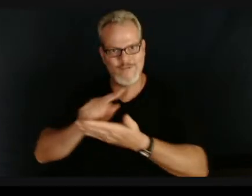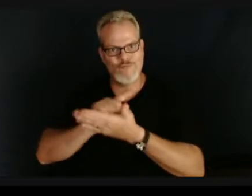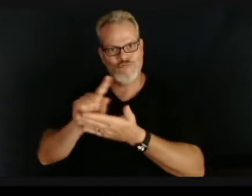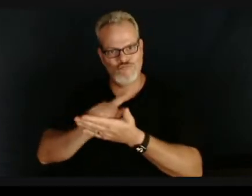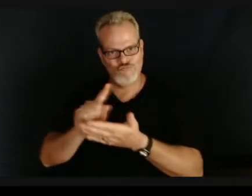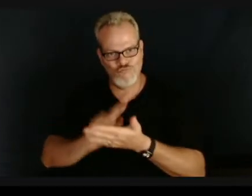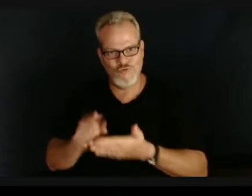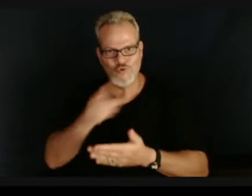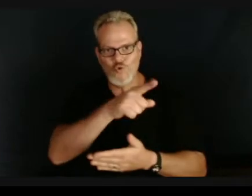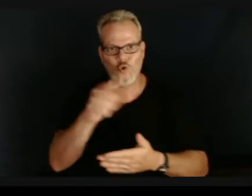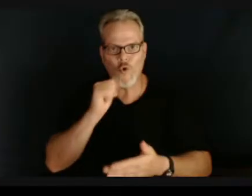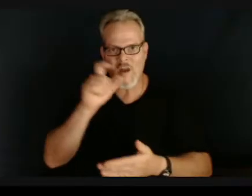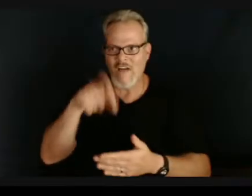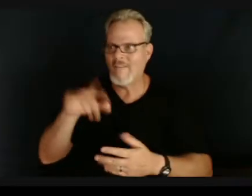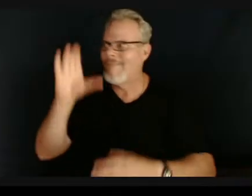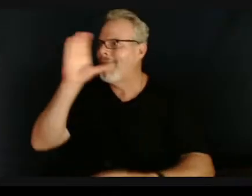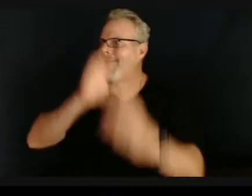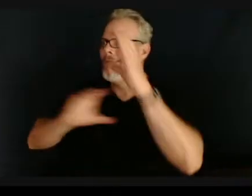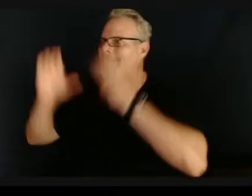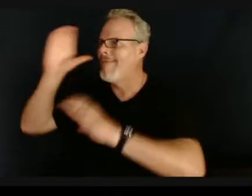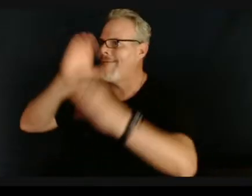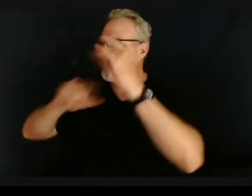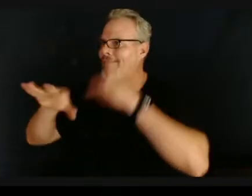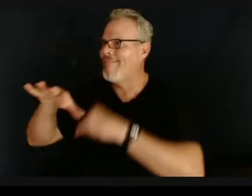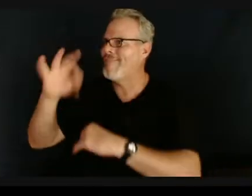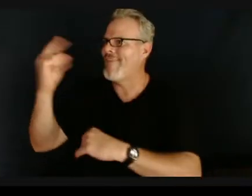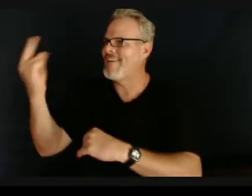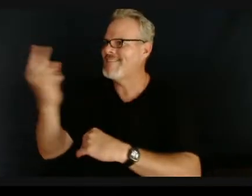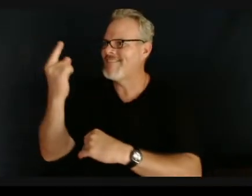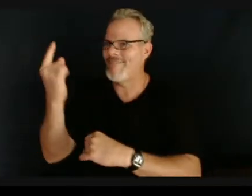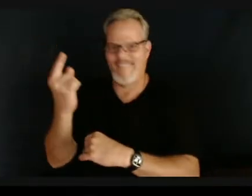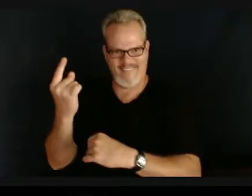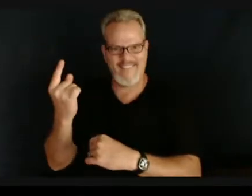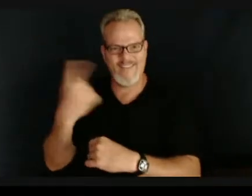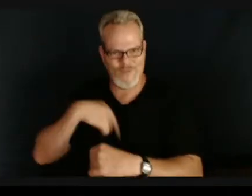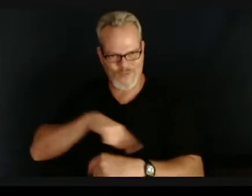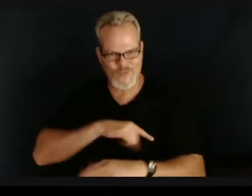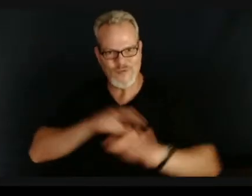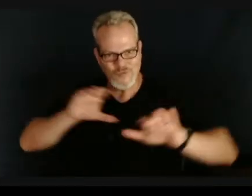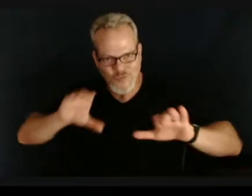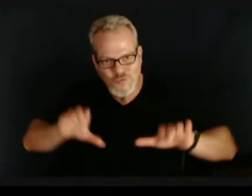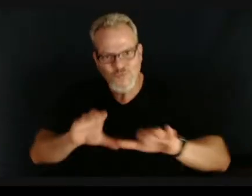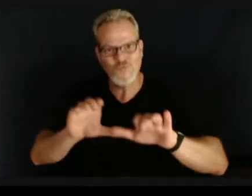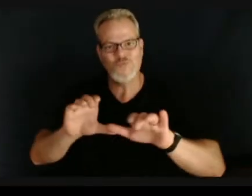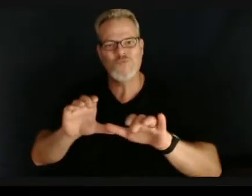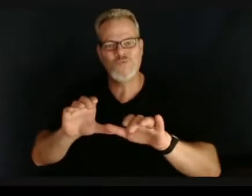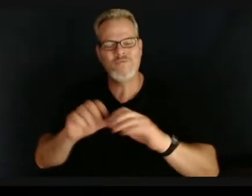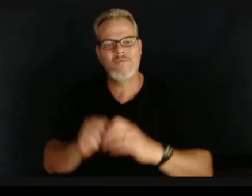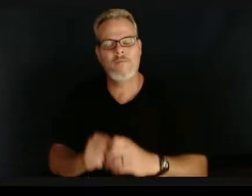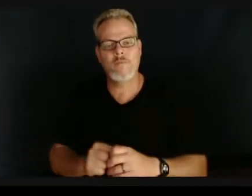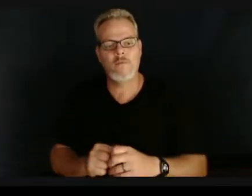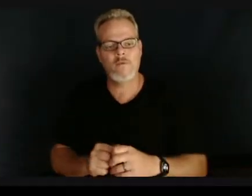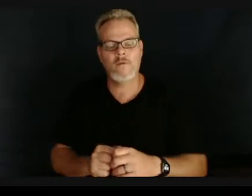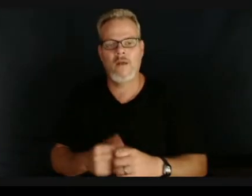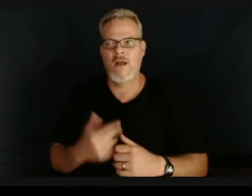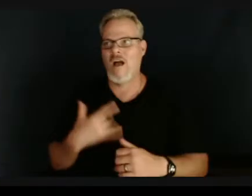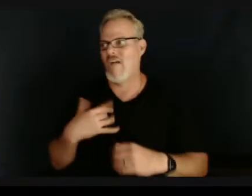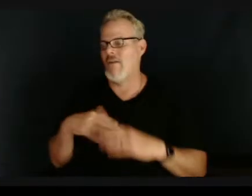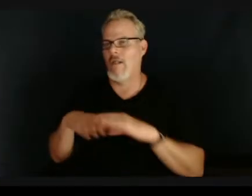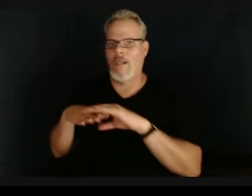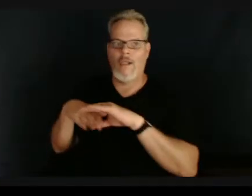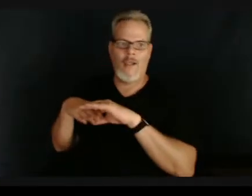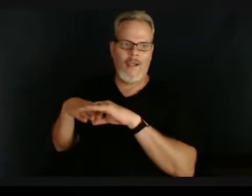find out what's going on. Miss some corner of it. All so right. A little bit of an extra ramble there at the end, but there's our